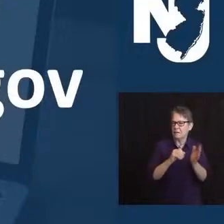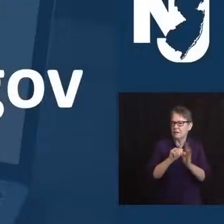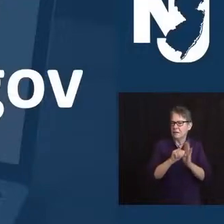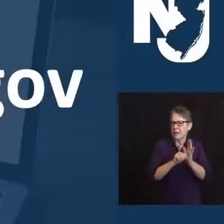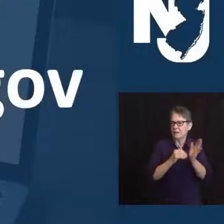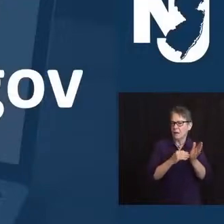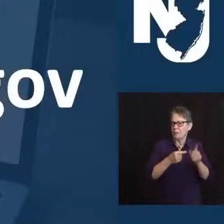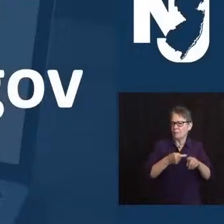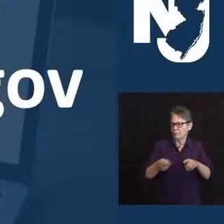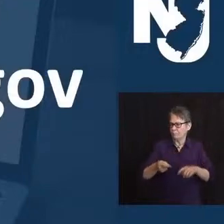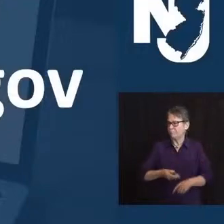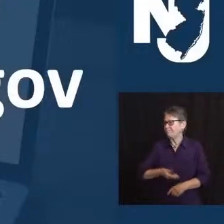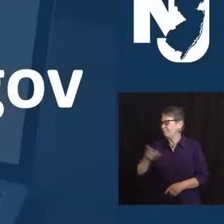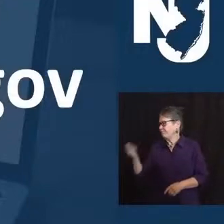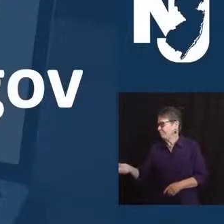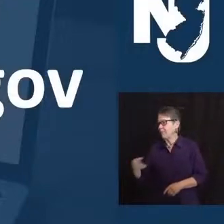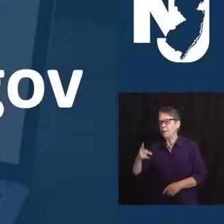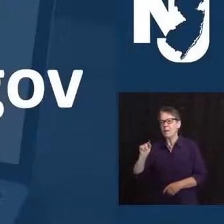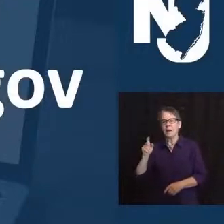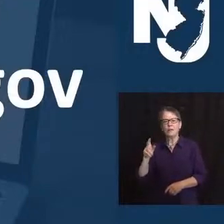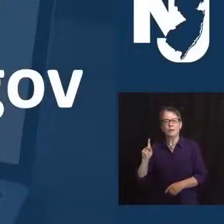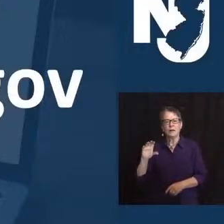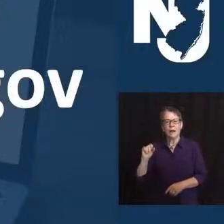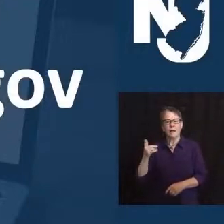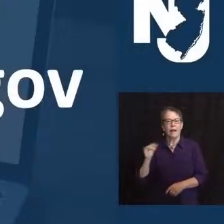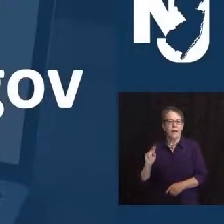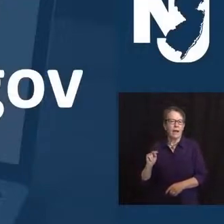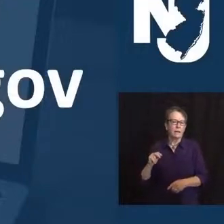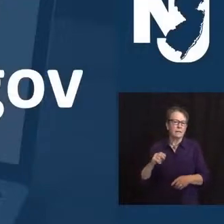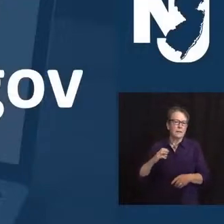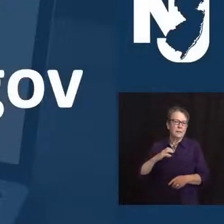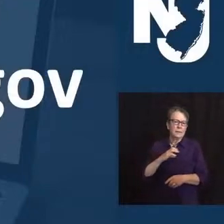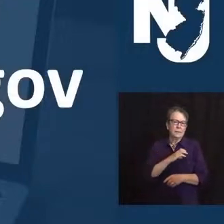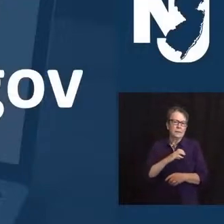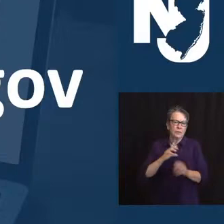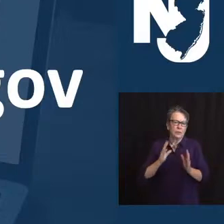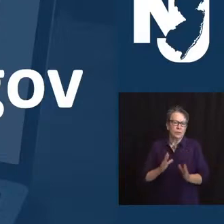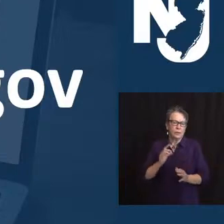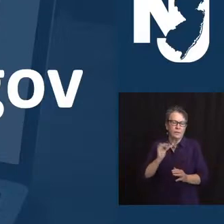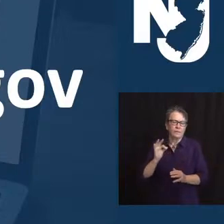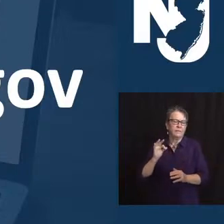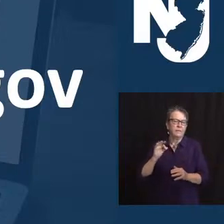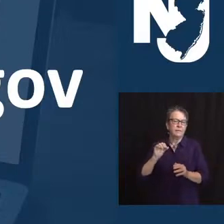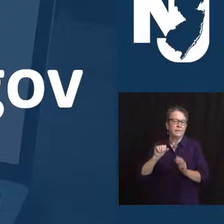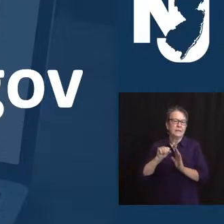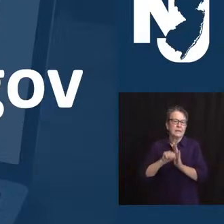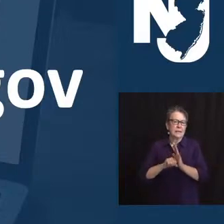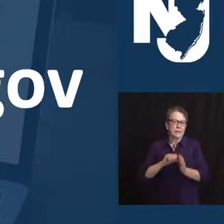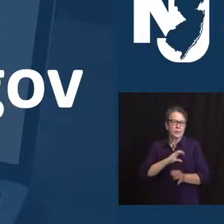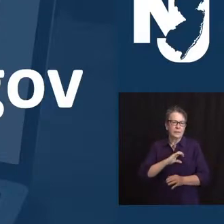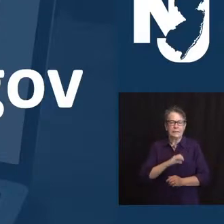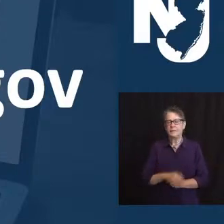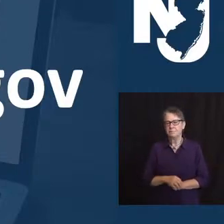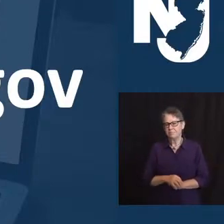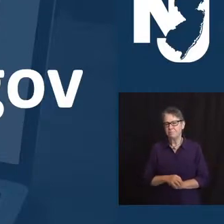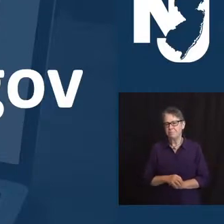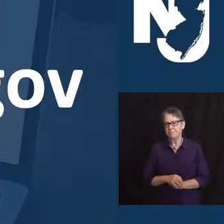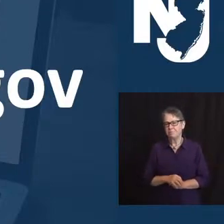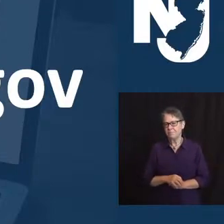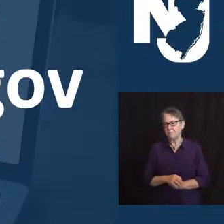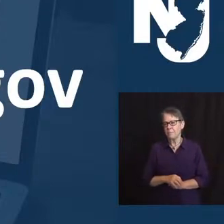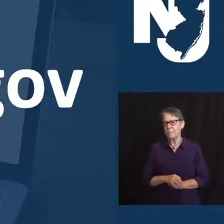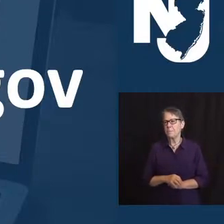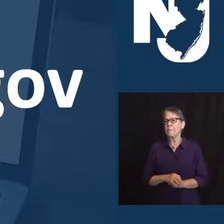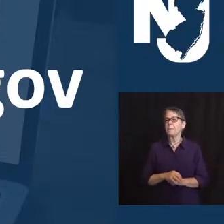both. To my left, the guy who needs no introduction, the Superintendent of the State Police, Colonel Pat Callahan. We have the Director of the Office of Homeland Security and Preparedness,